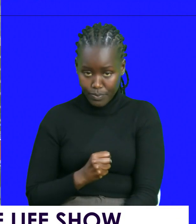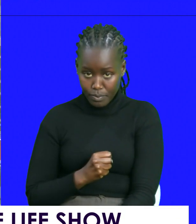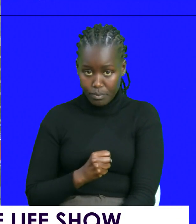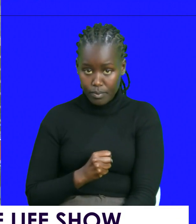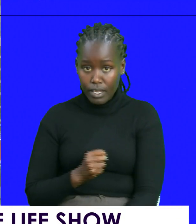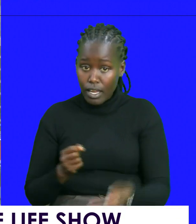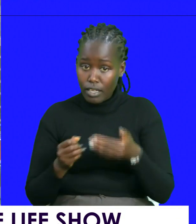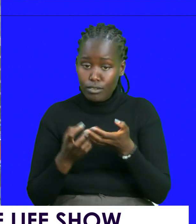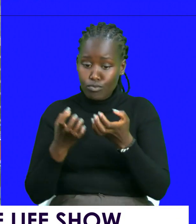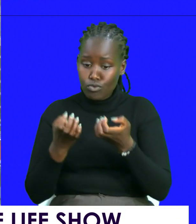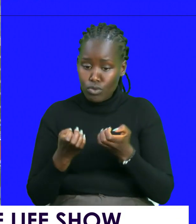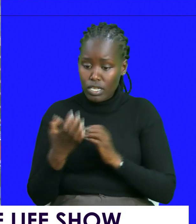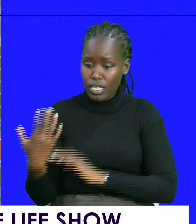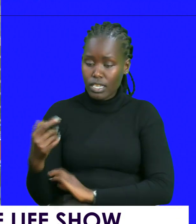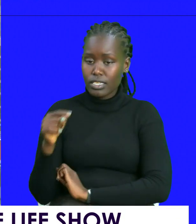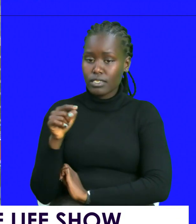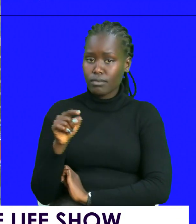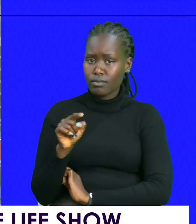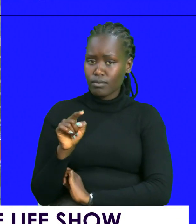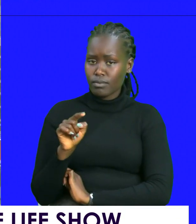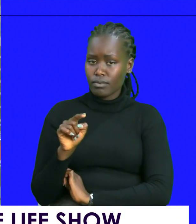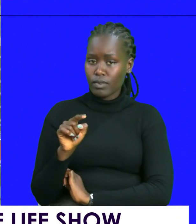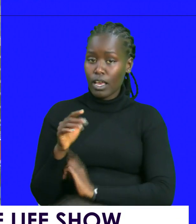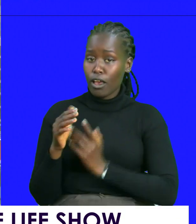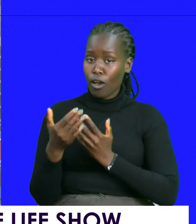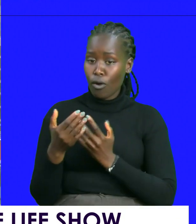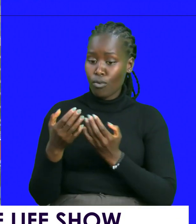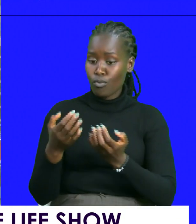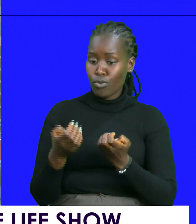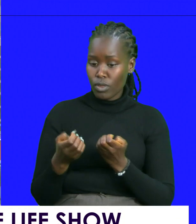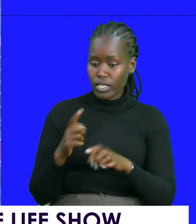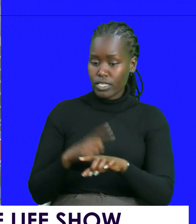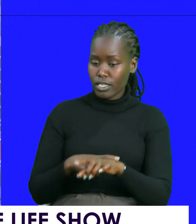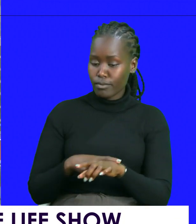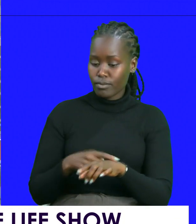you do not need these things as much as you needed them when you are younger.